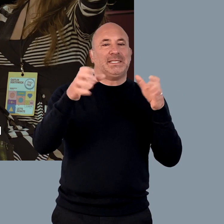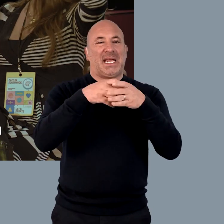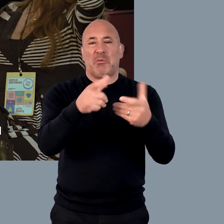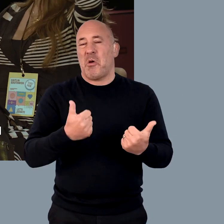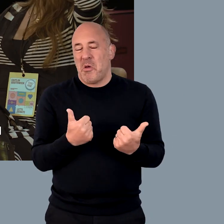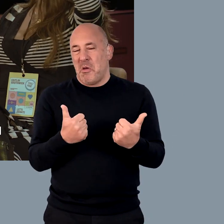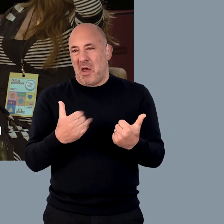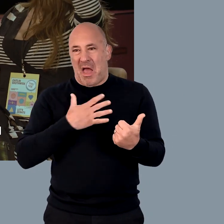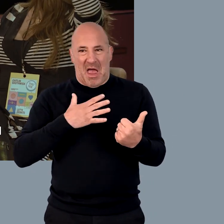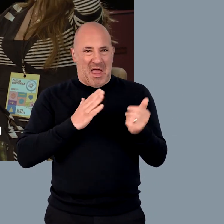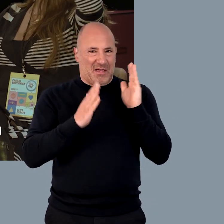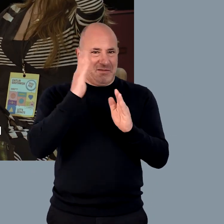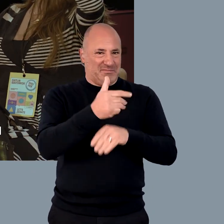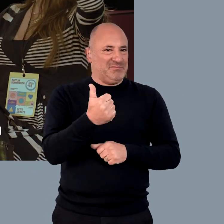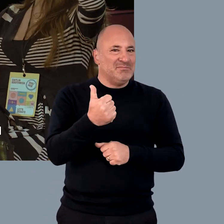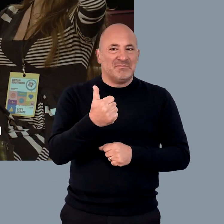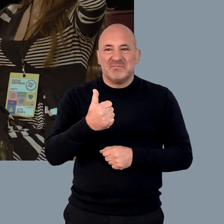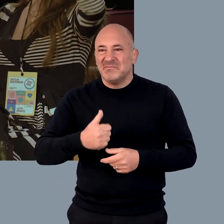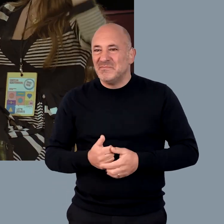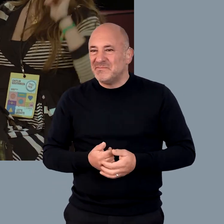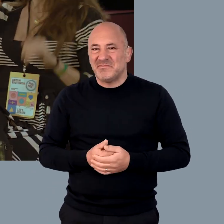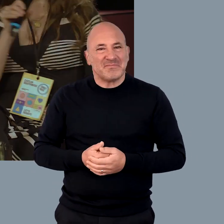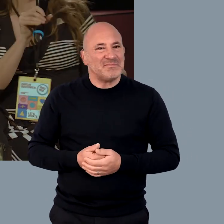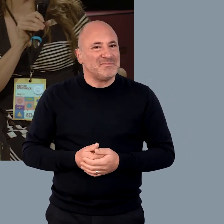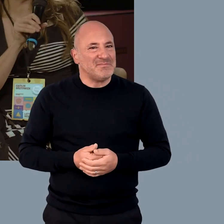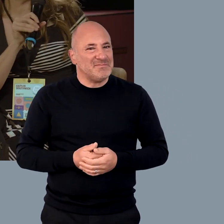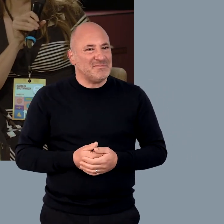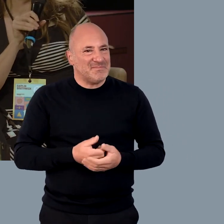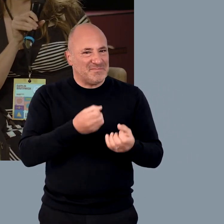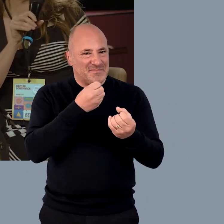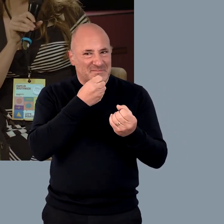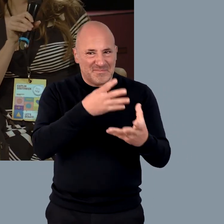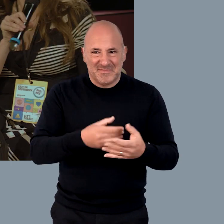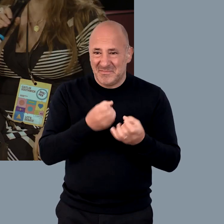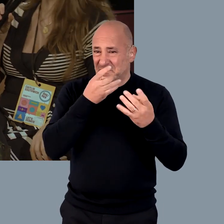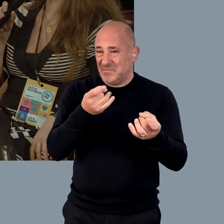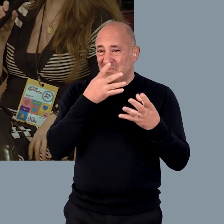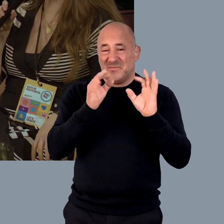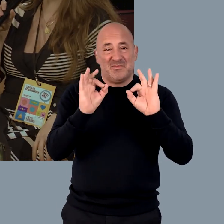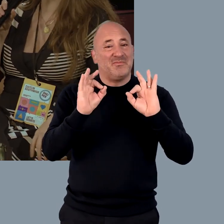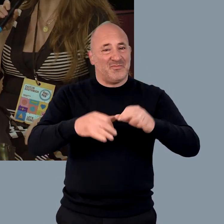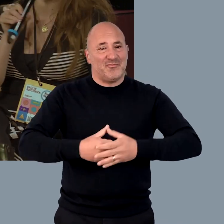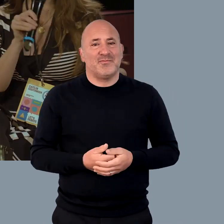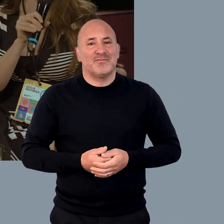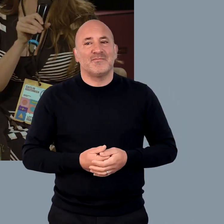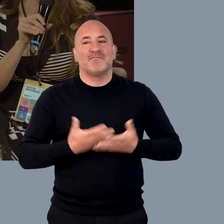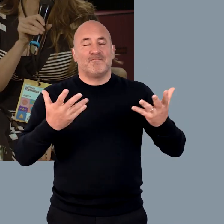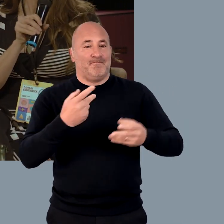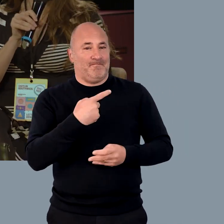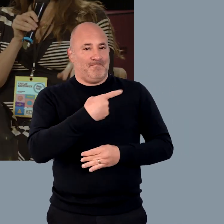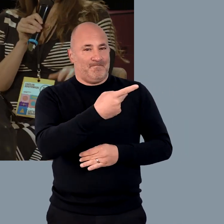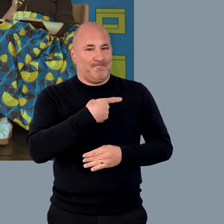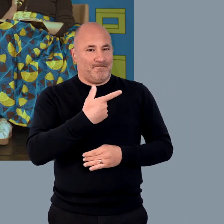maybe you're just doing really wonderful things in your own studio. That's good to see. Yeah. I like that. Yeah. Okay, fantastic. That's